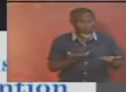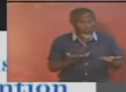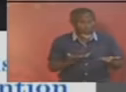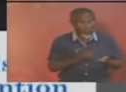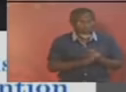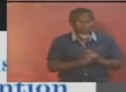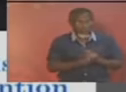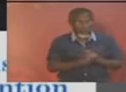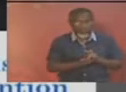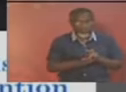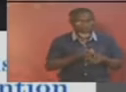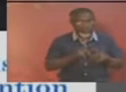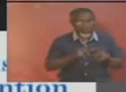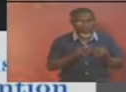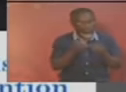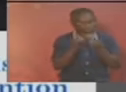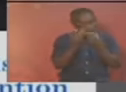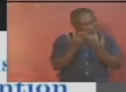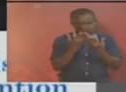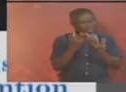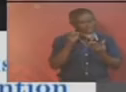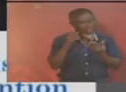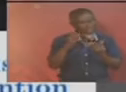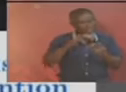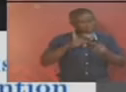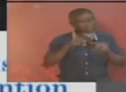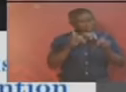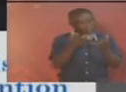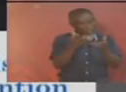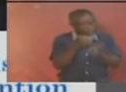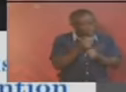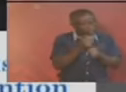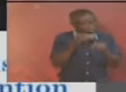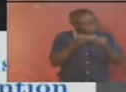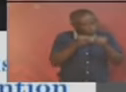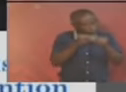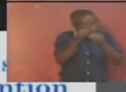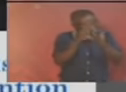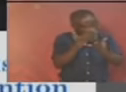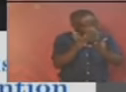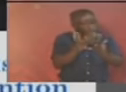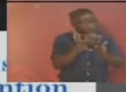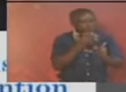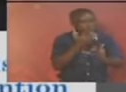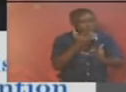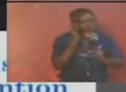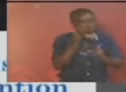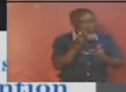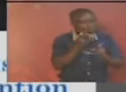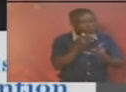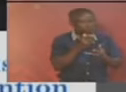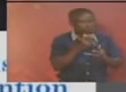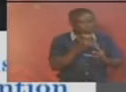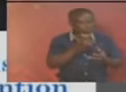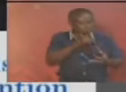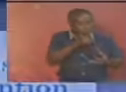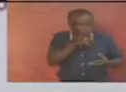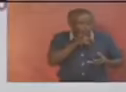we get more information about transmission, and we are able to be able to prove